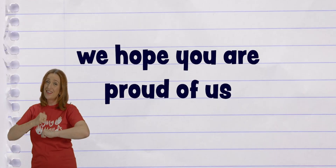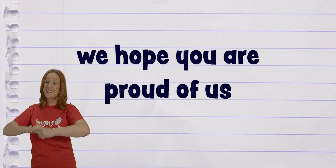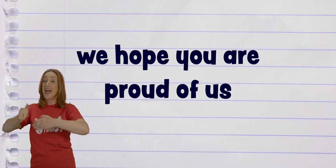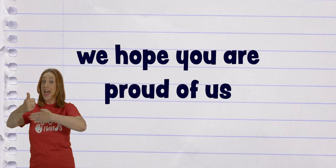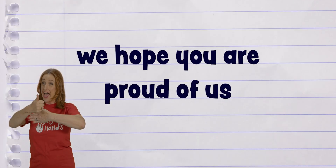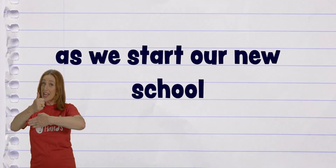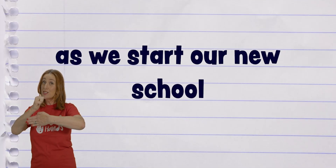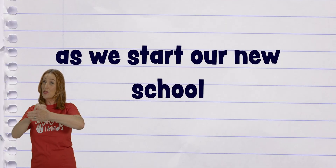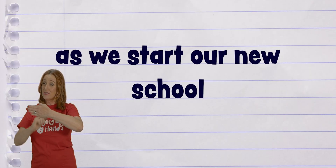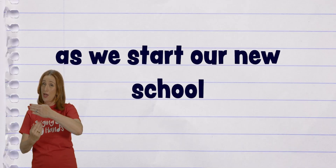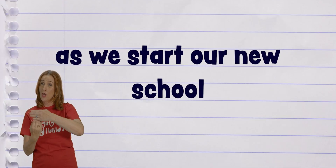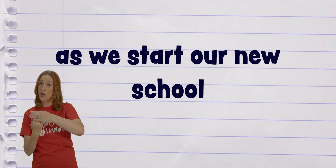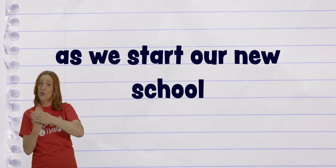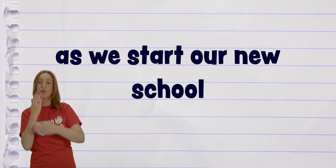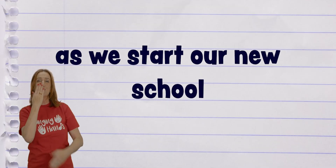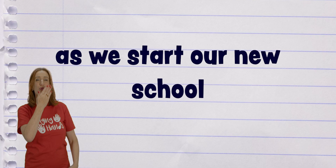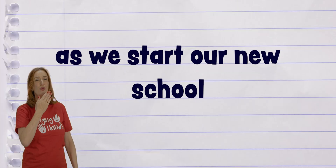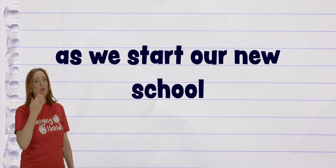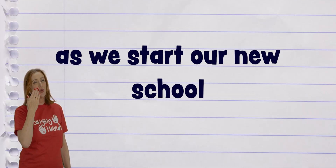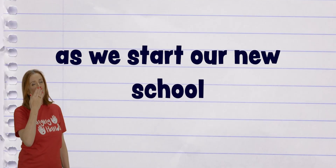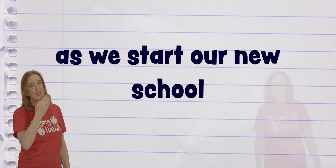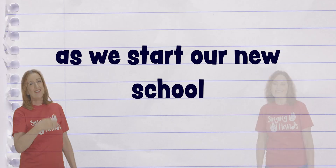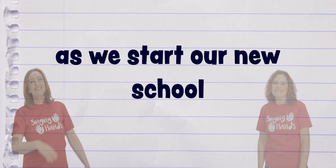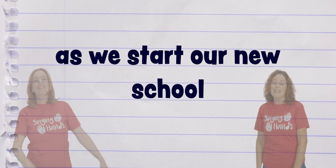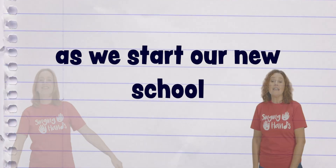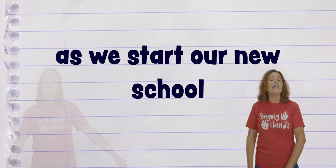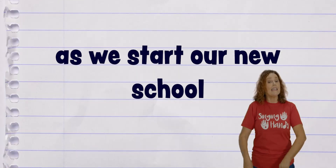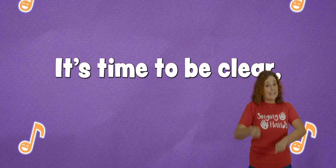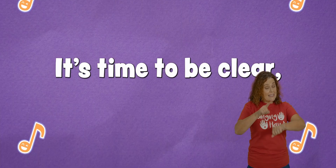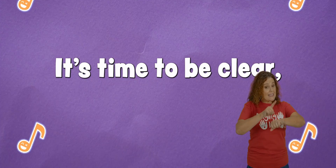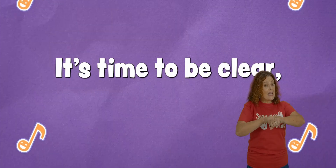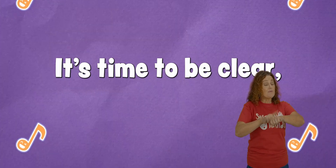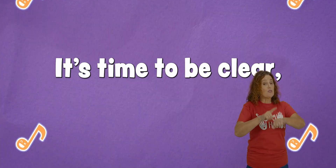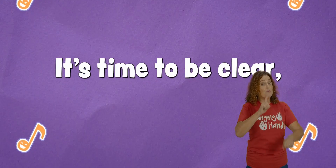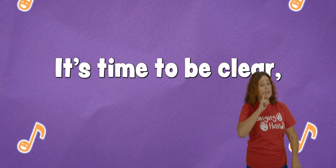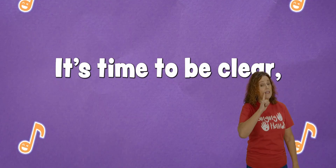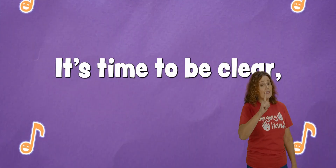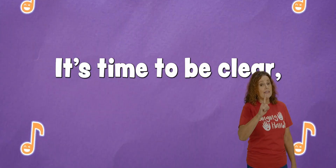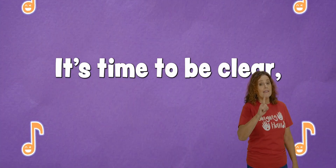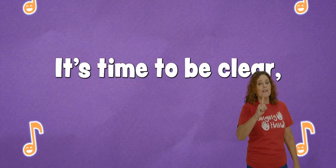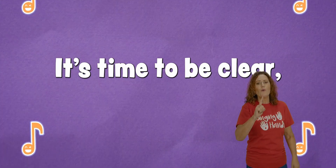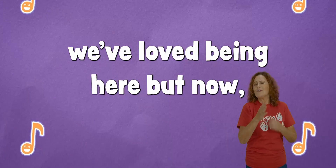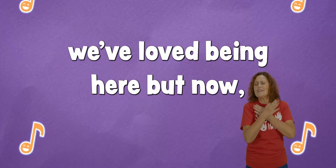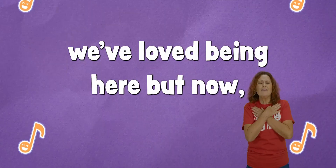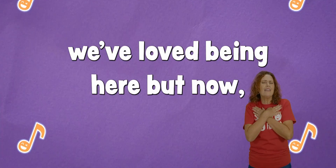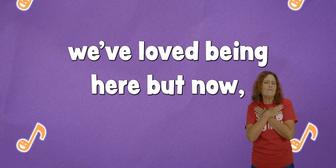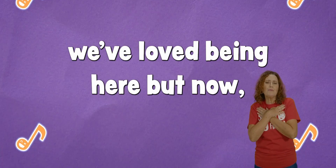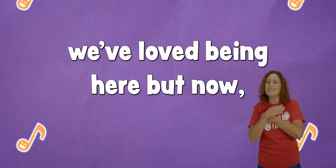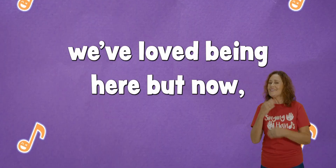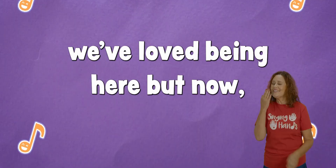of us as we start a new school. It's time to begin